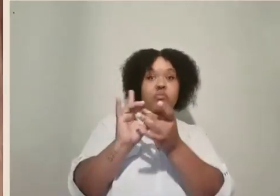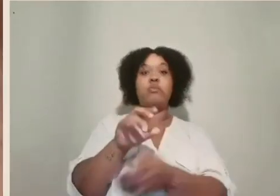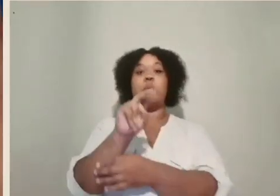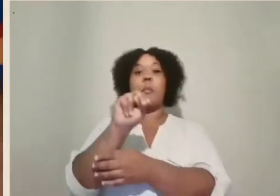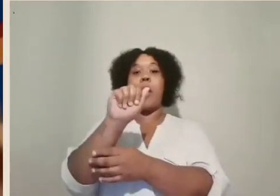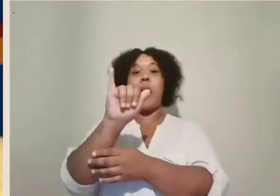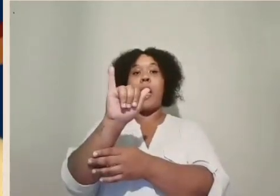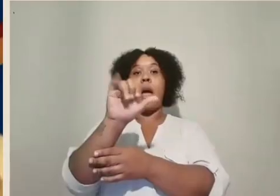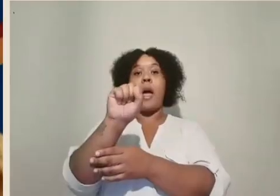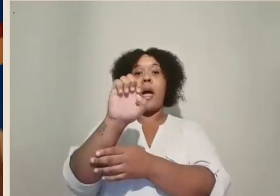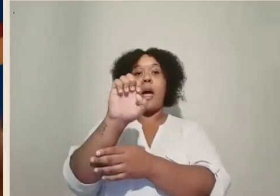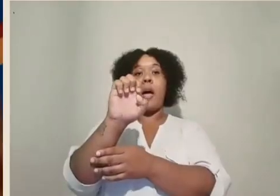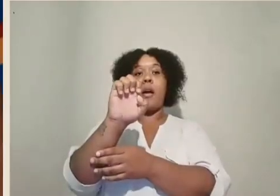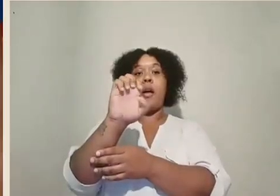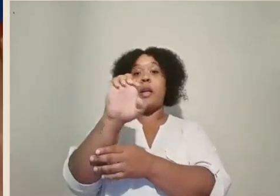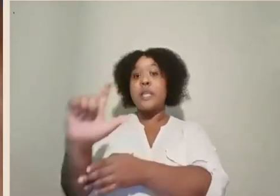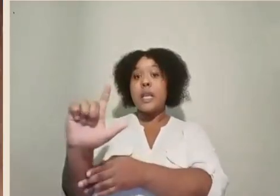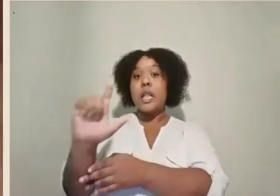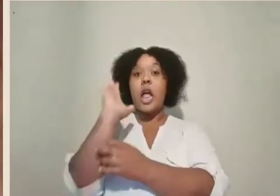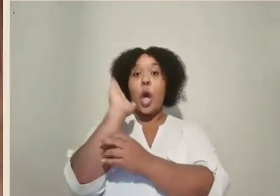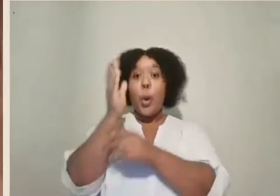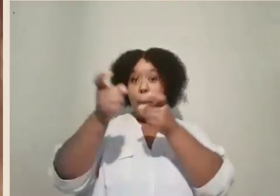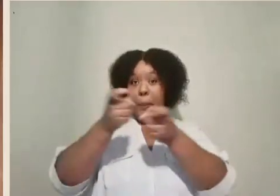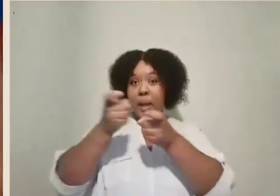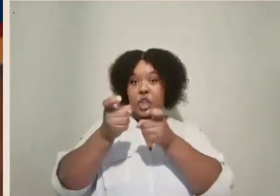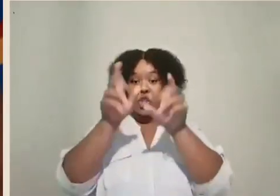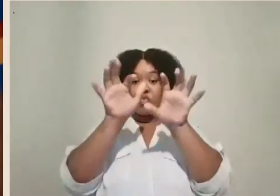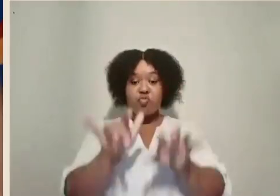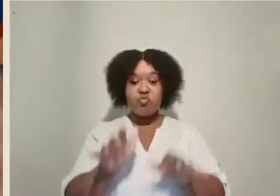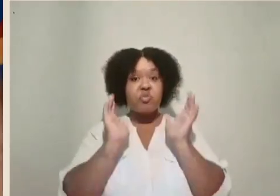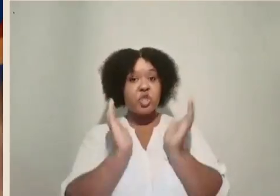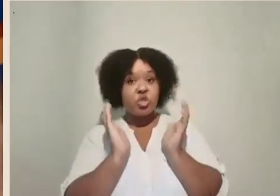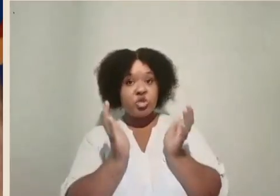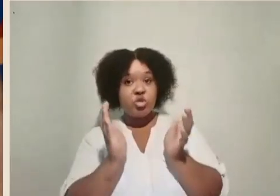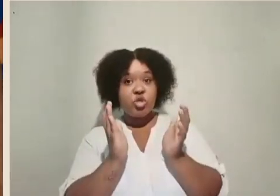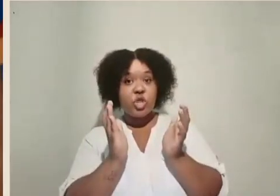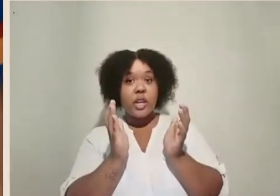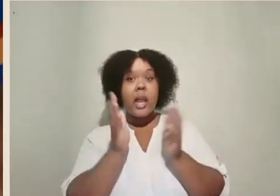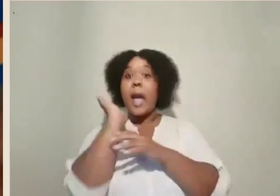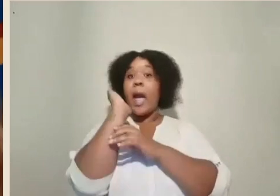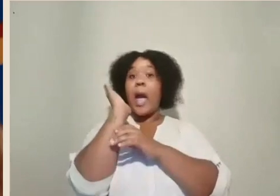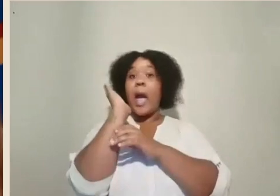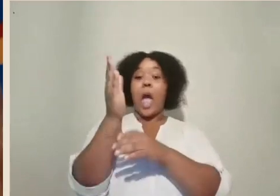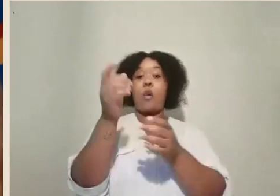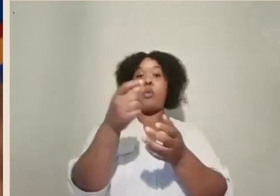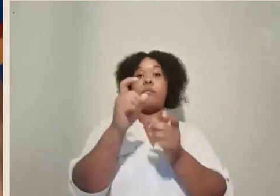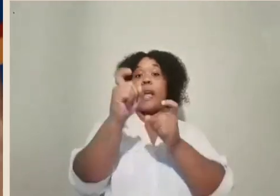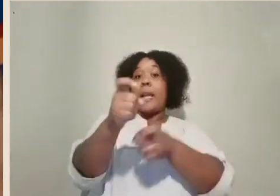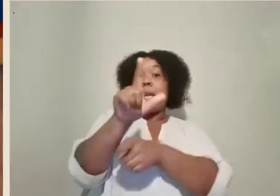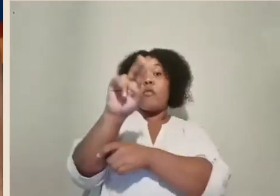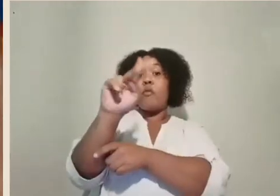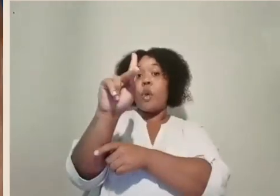Manager. Naisel will be managing the chat and sharing helpful links throughout the